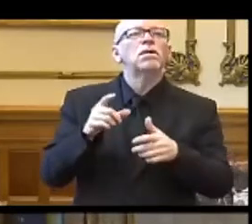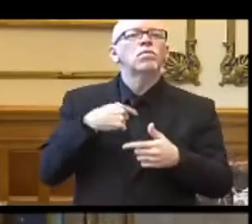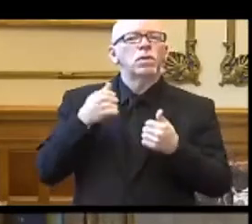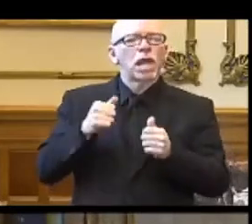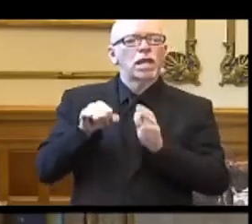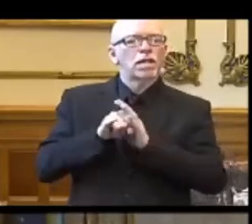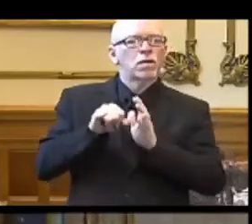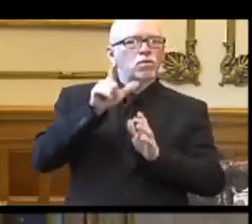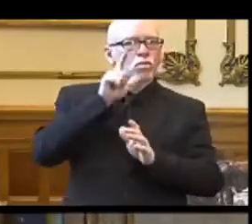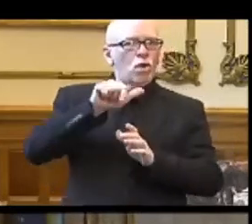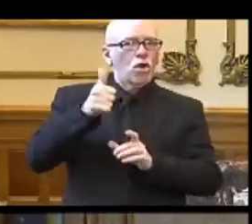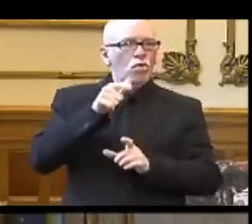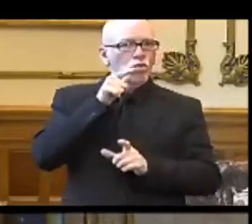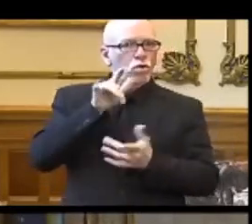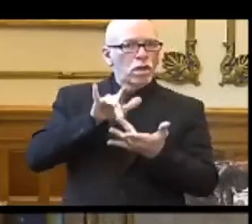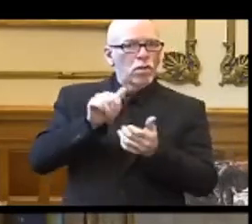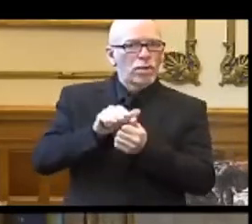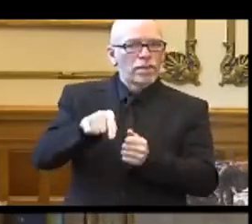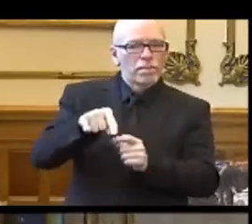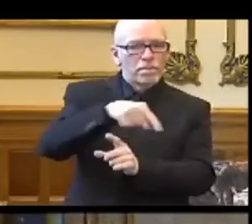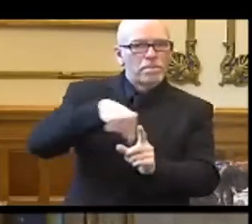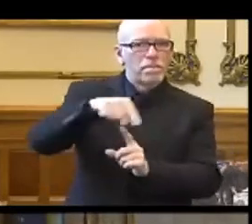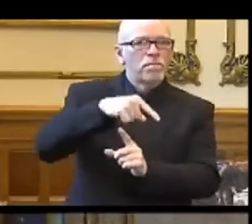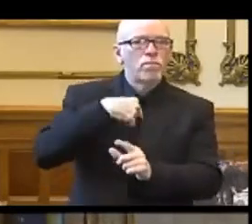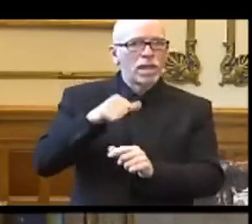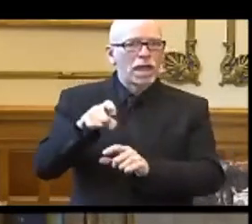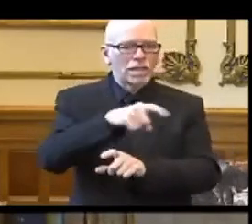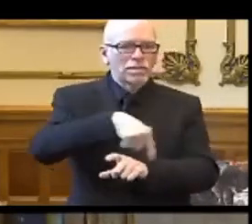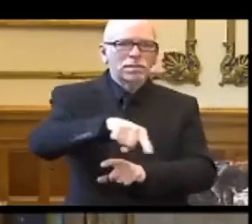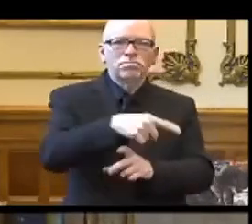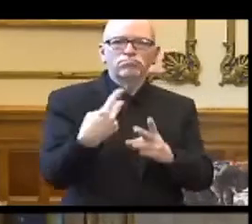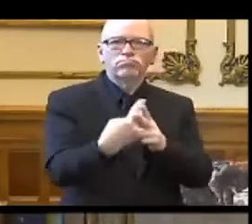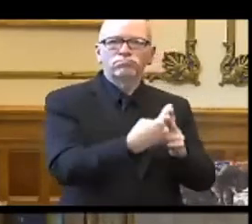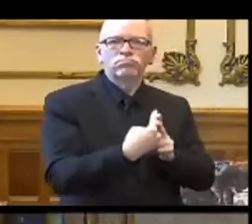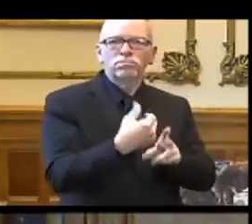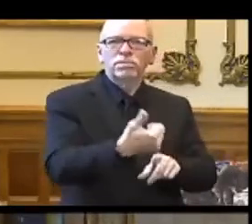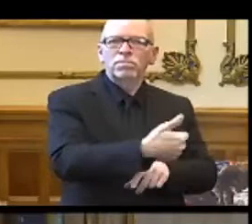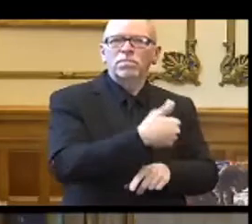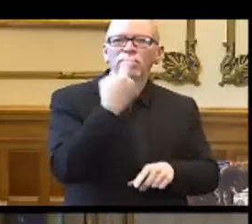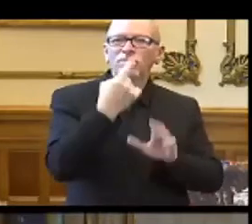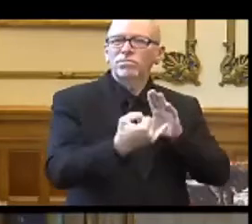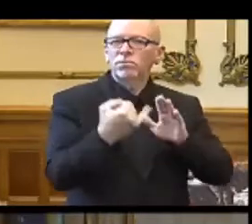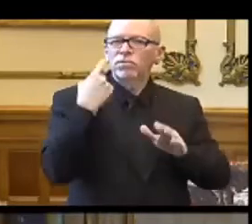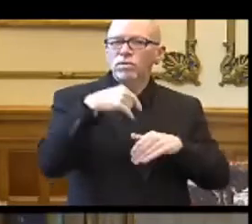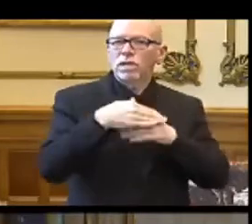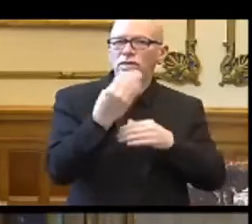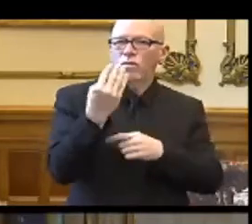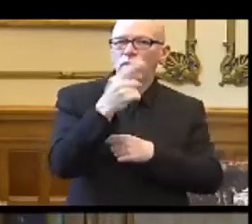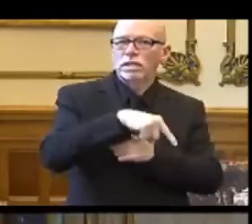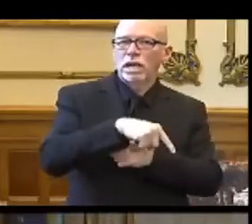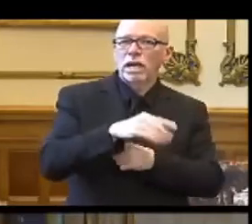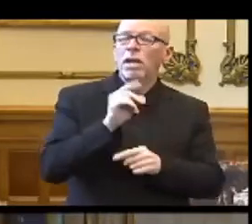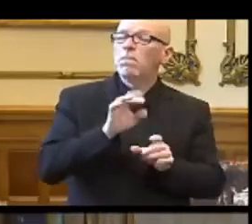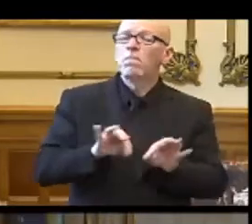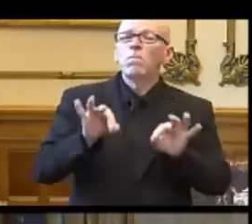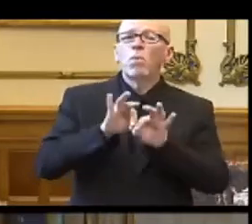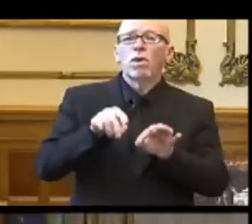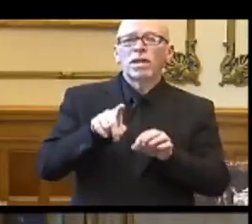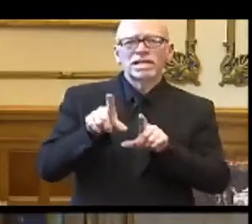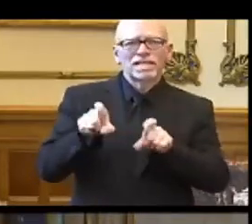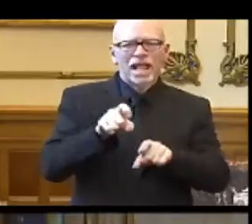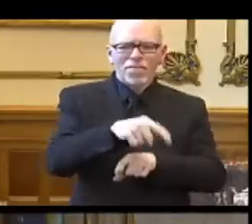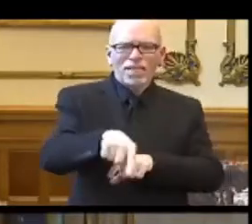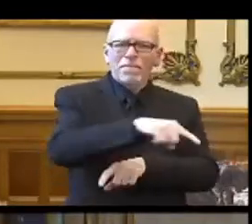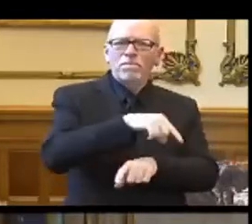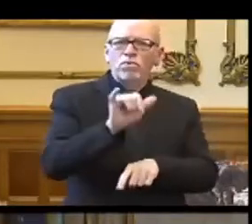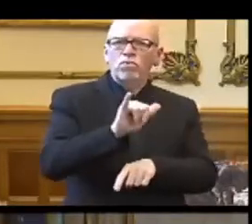identify individuals that have been in close contact with them and ask them to quarantine for the next 14 days. And most importantly, test those